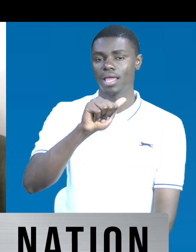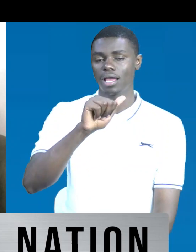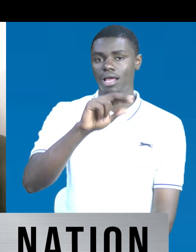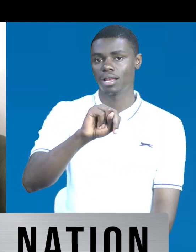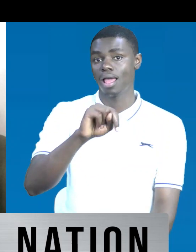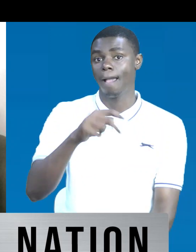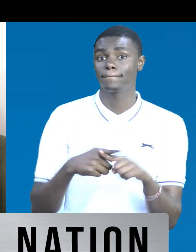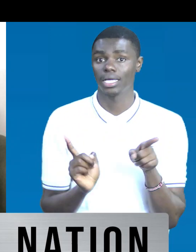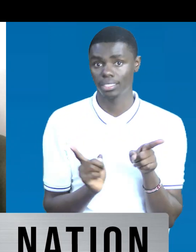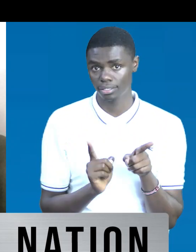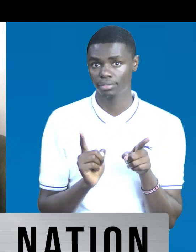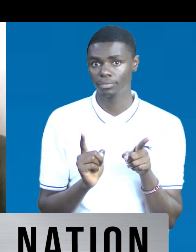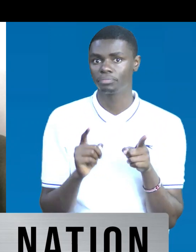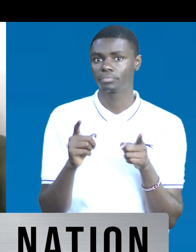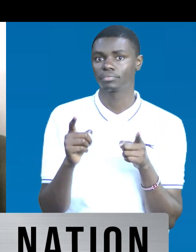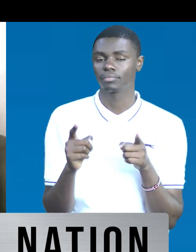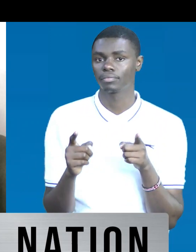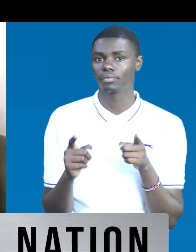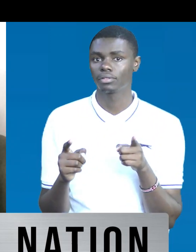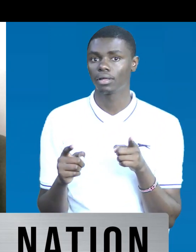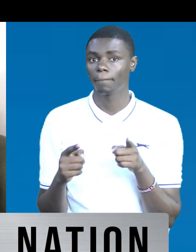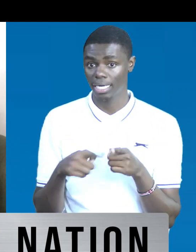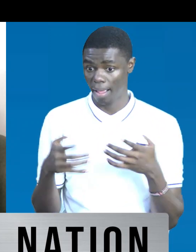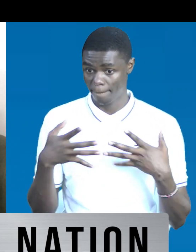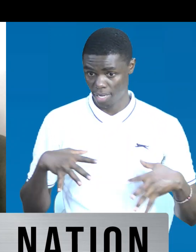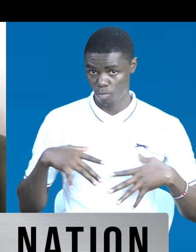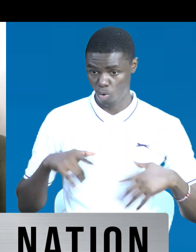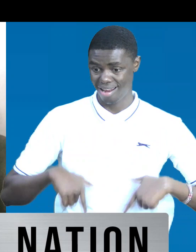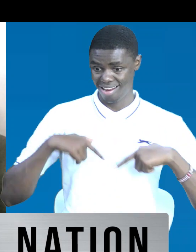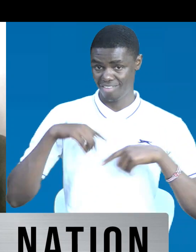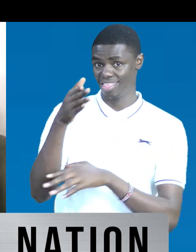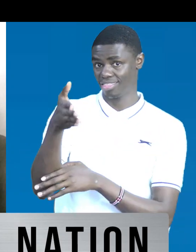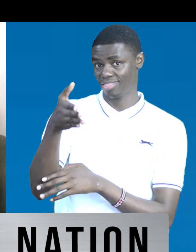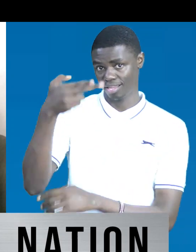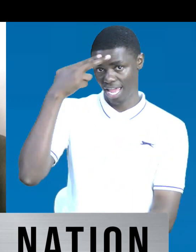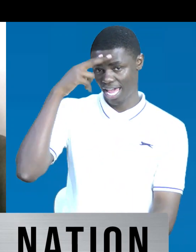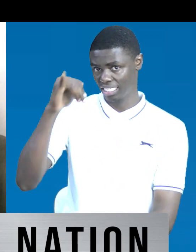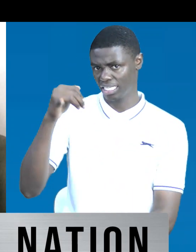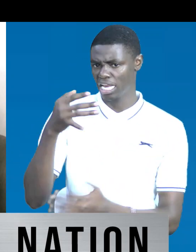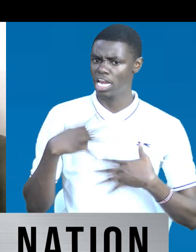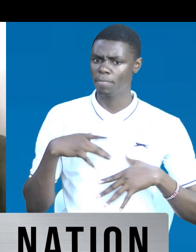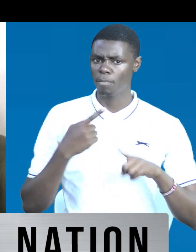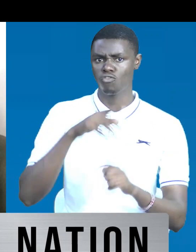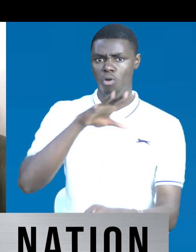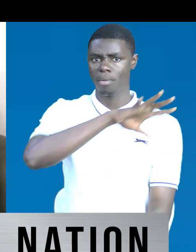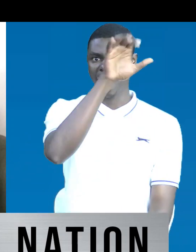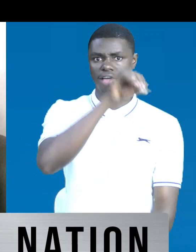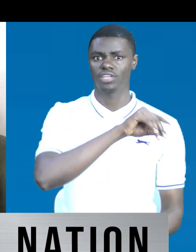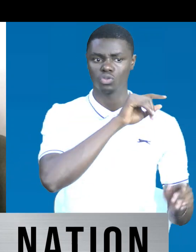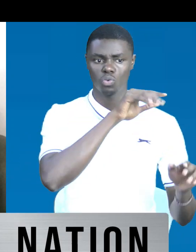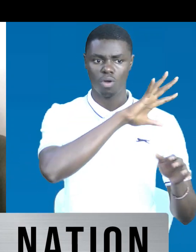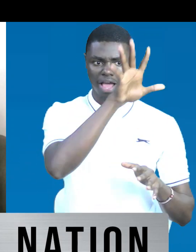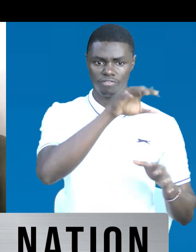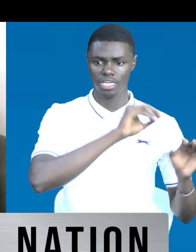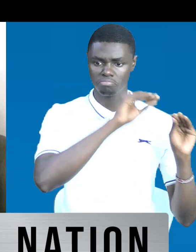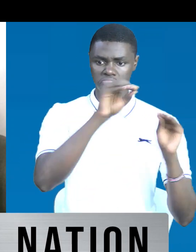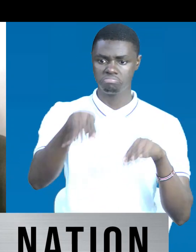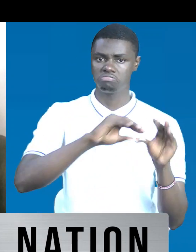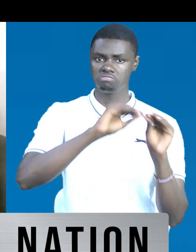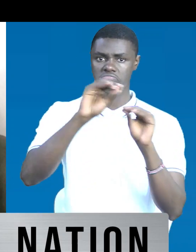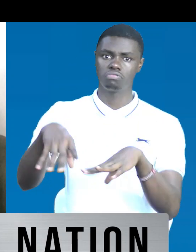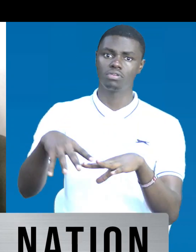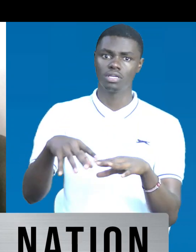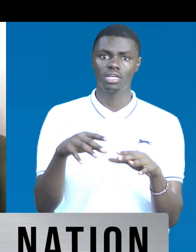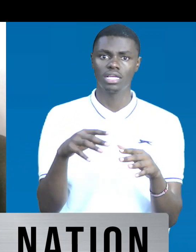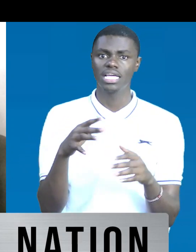but the inhabitants or the Haitians themselves are people of African descent. They don't speak English,